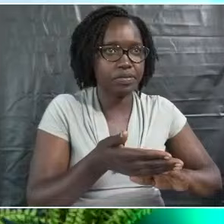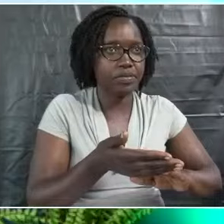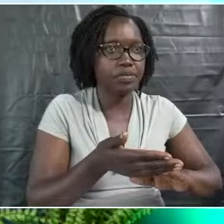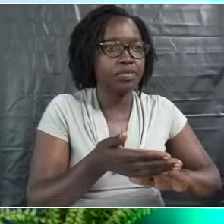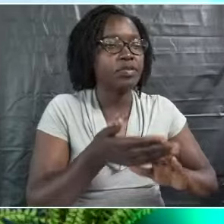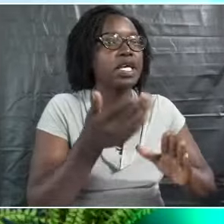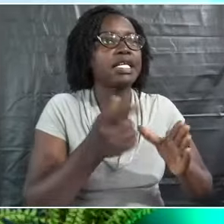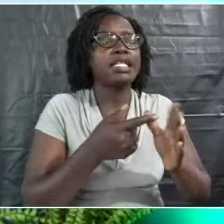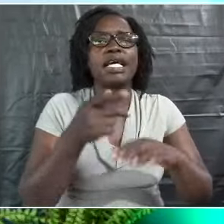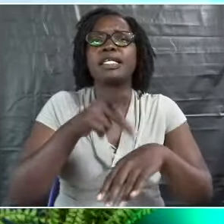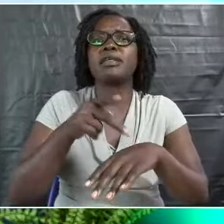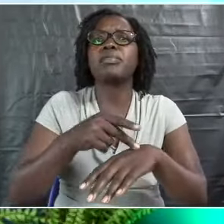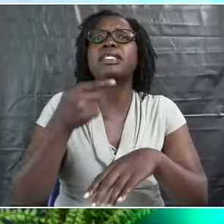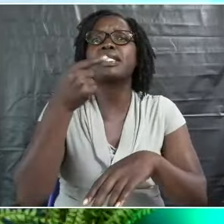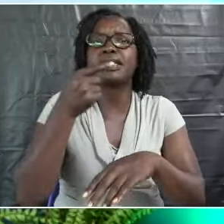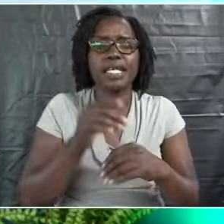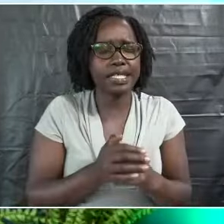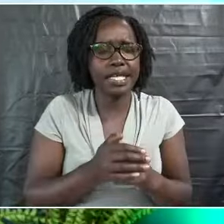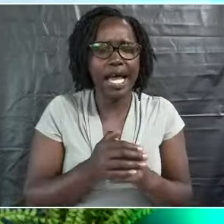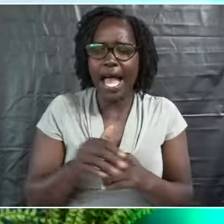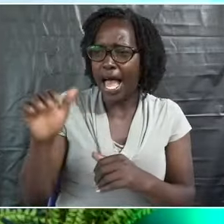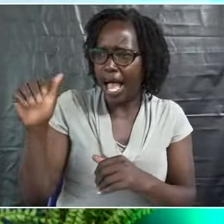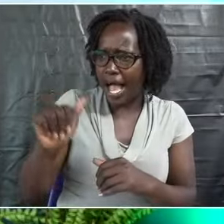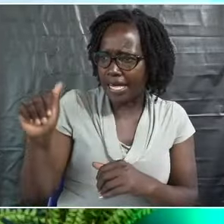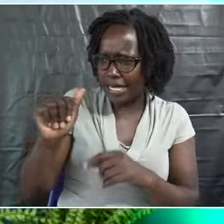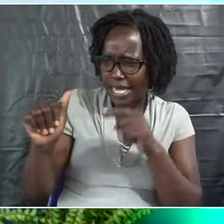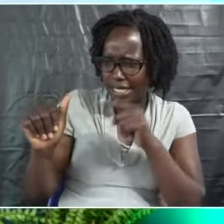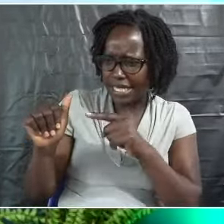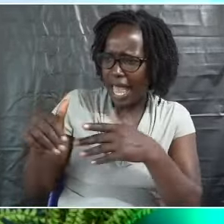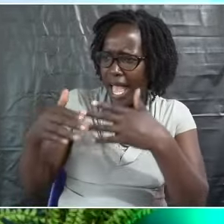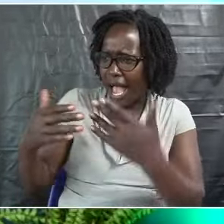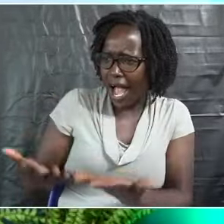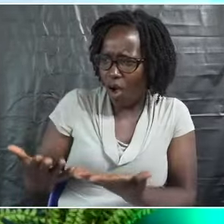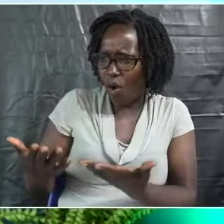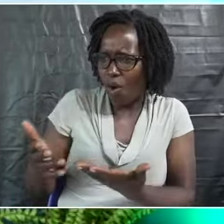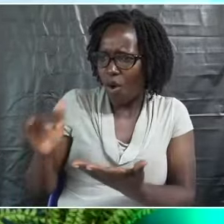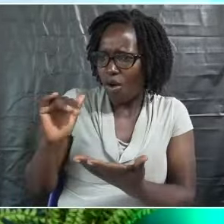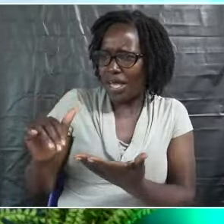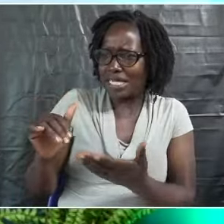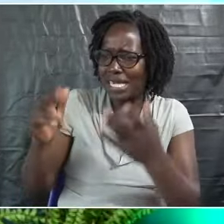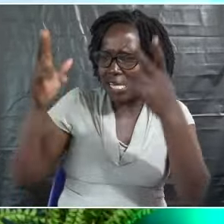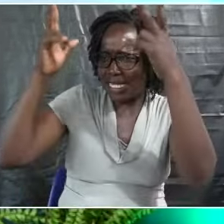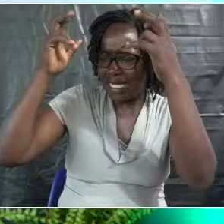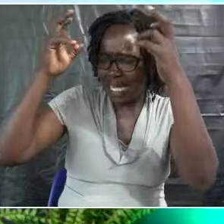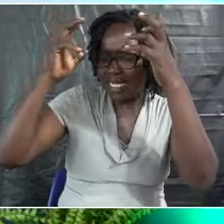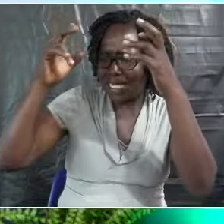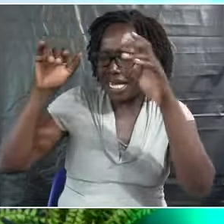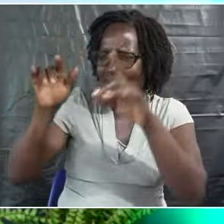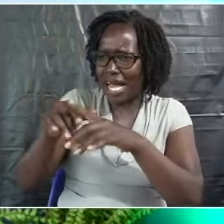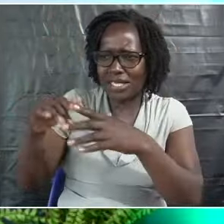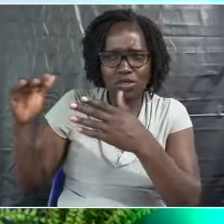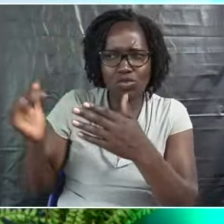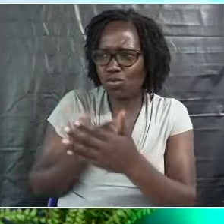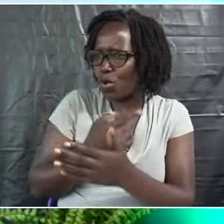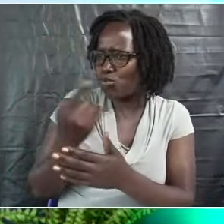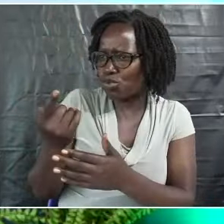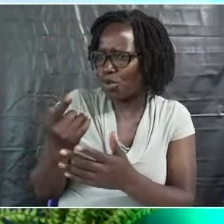Then Peter said, Ananias, how is it that Satan has so filled your